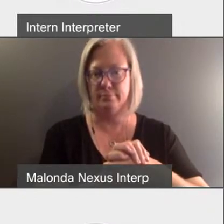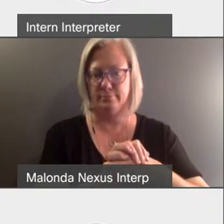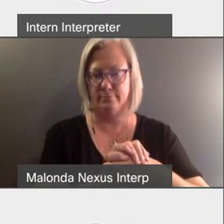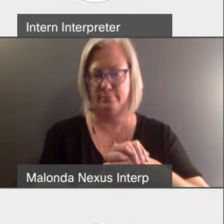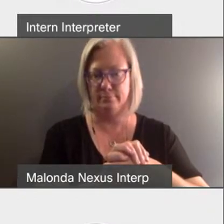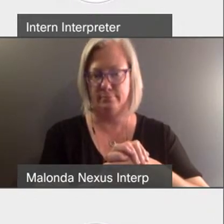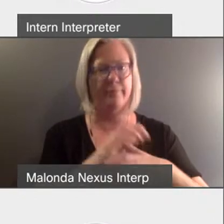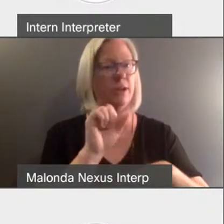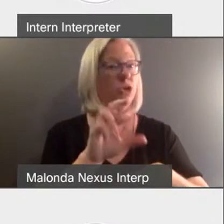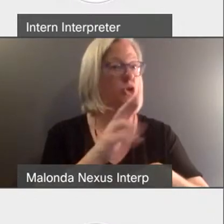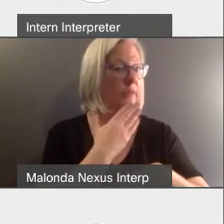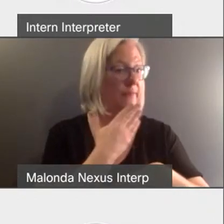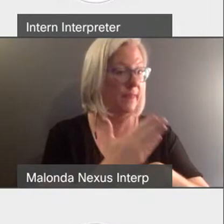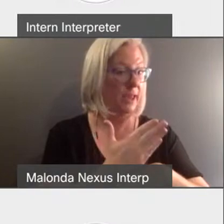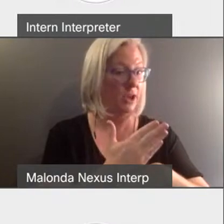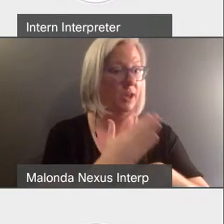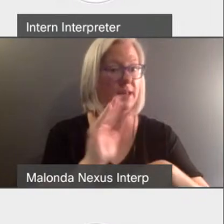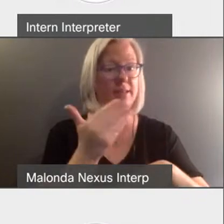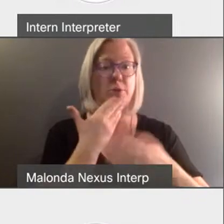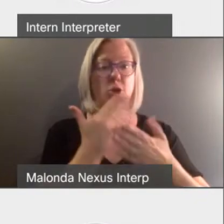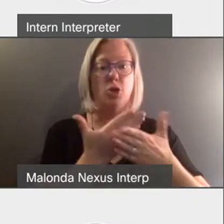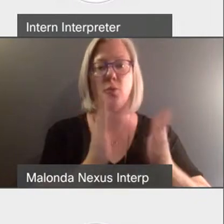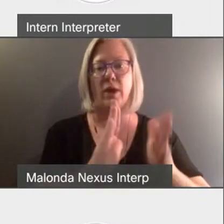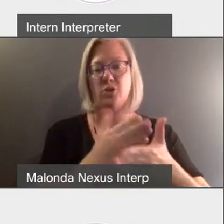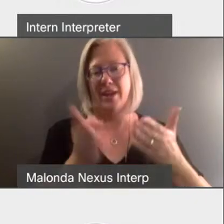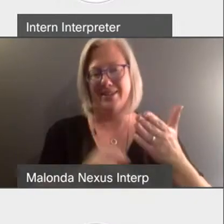All right, sir, thank you. Seems like a good way to end.